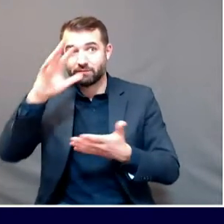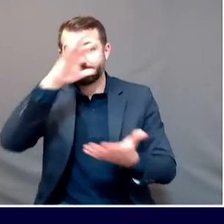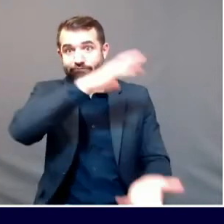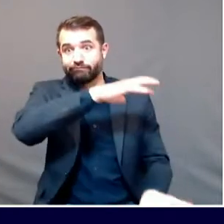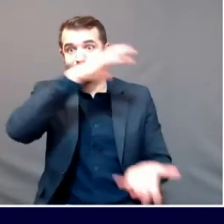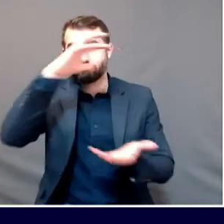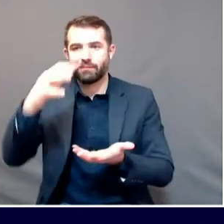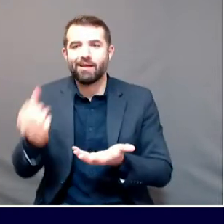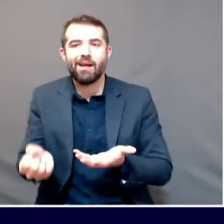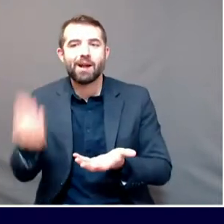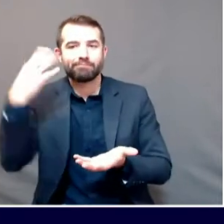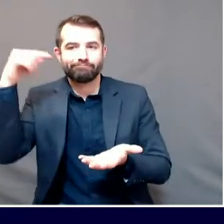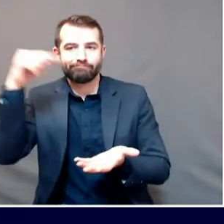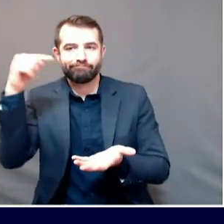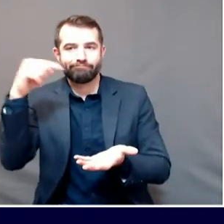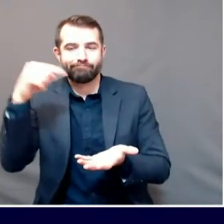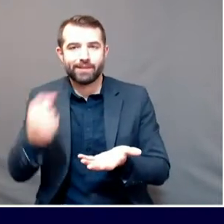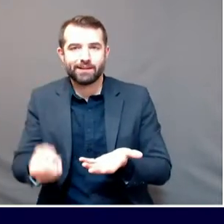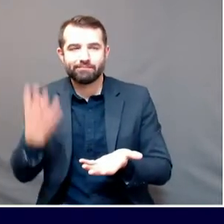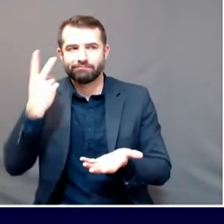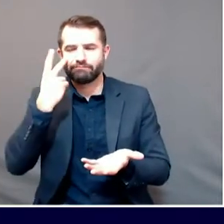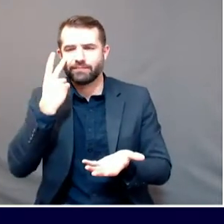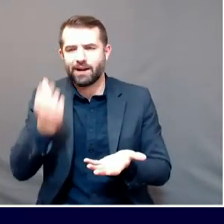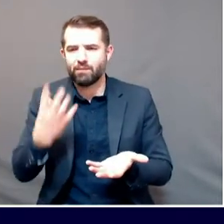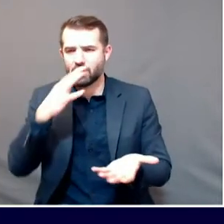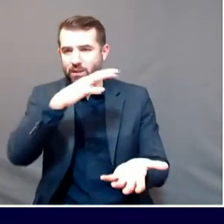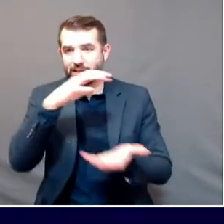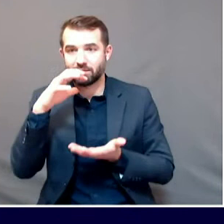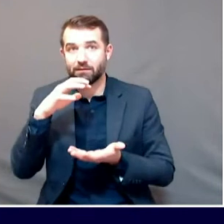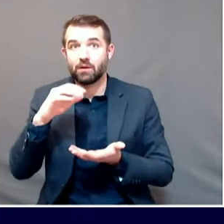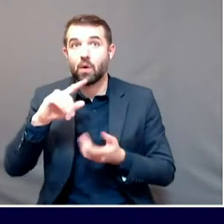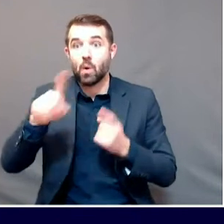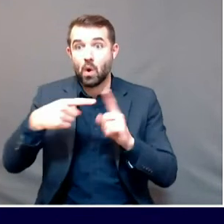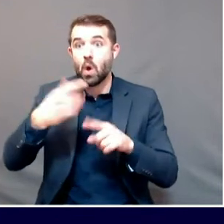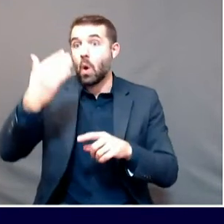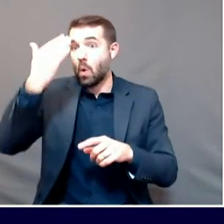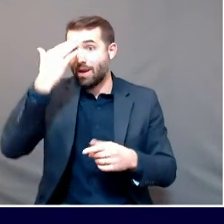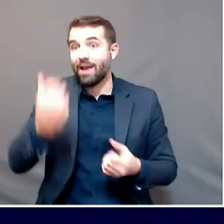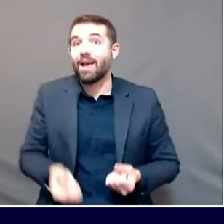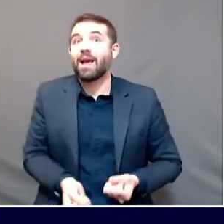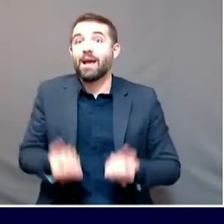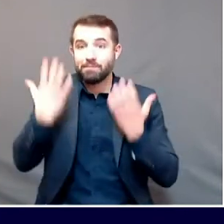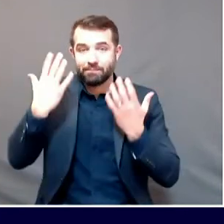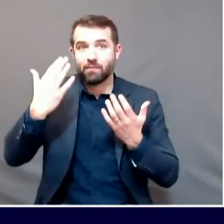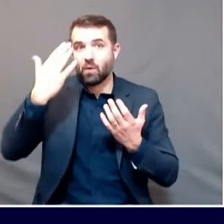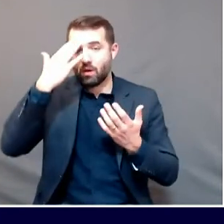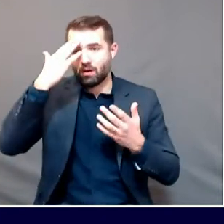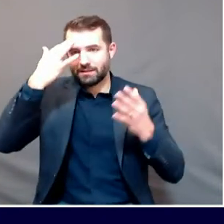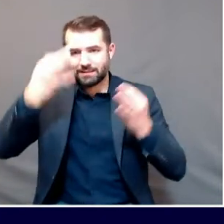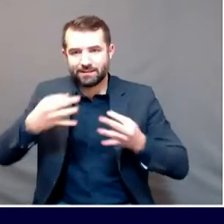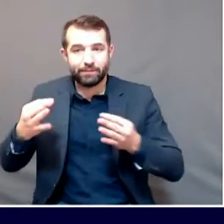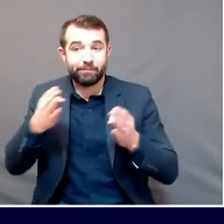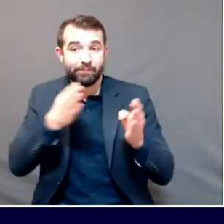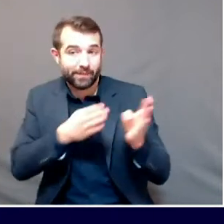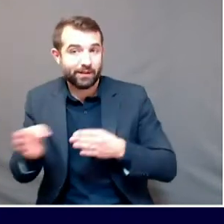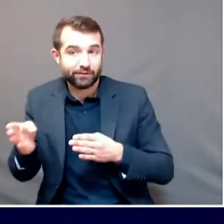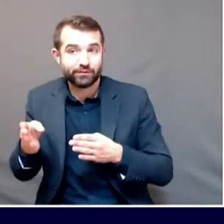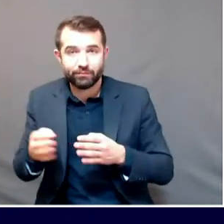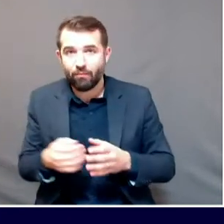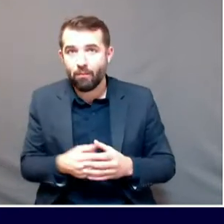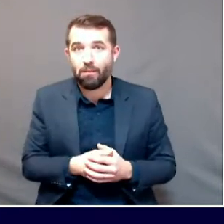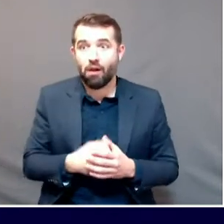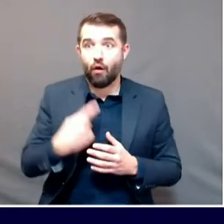officially activate that piece of it. But the hope would be that they start not on the week of the 28th, which was our initial